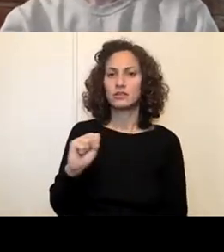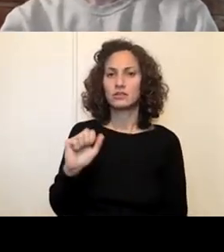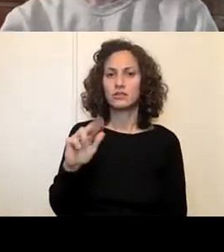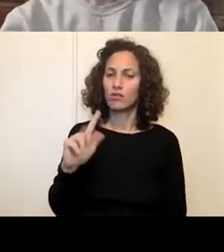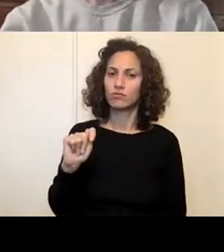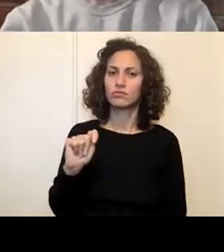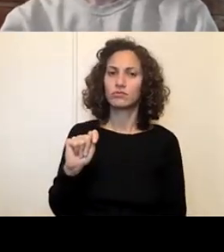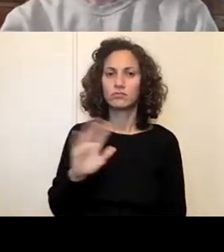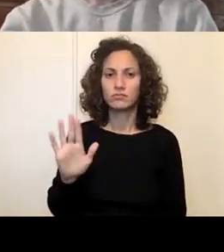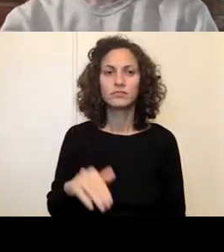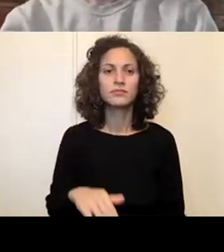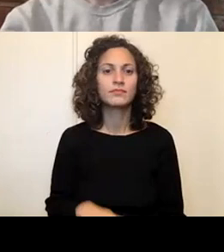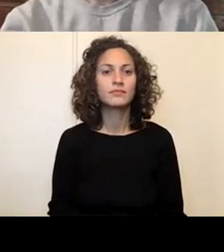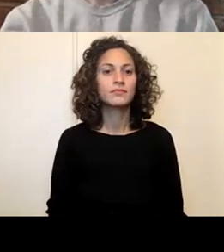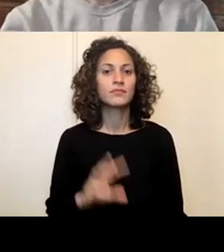Awesome. Emerson, do you want